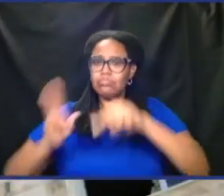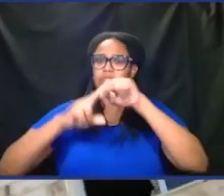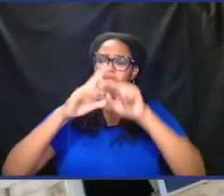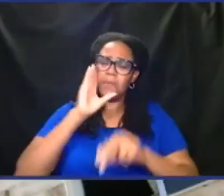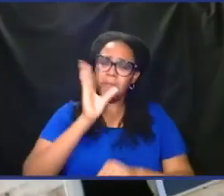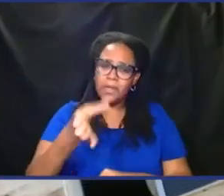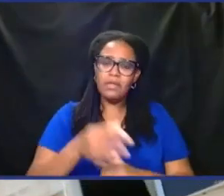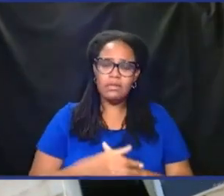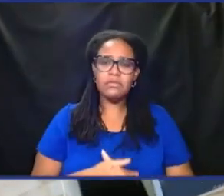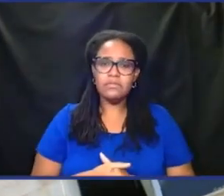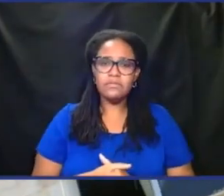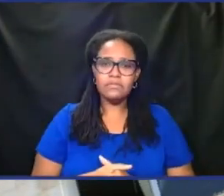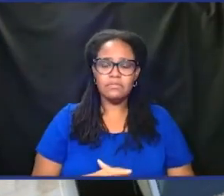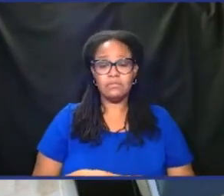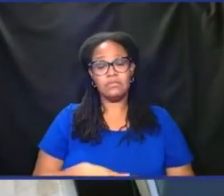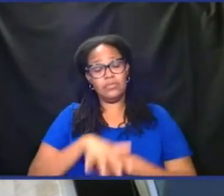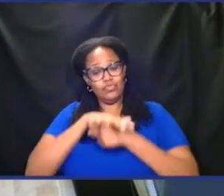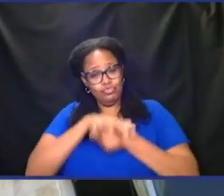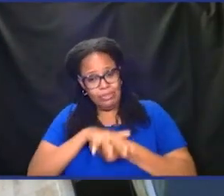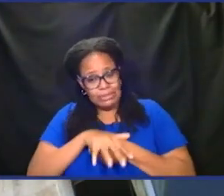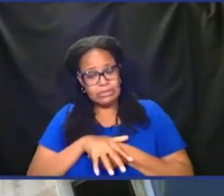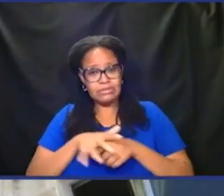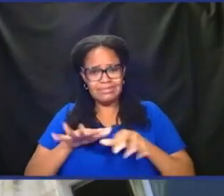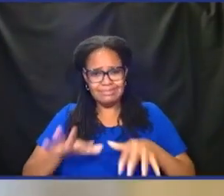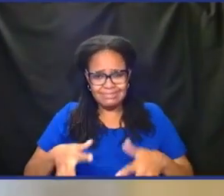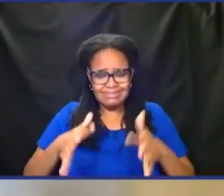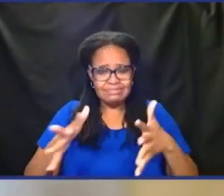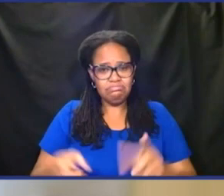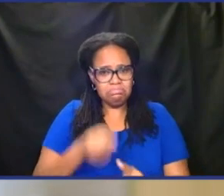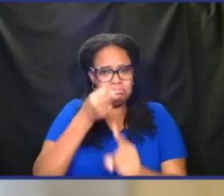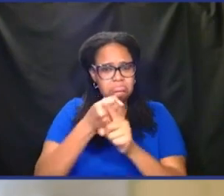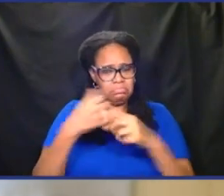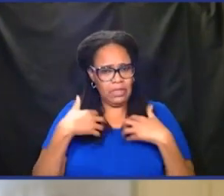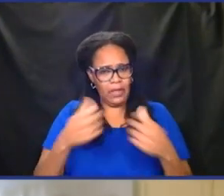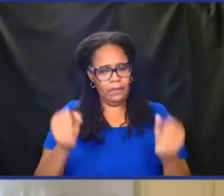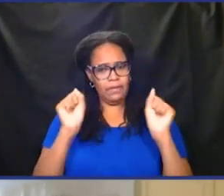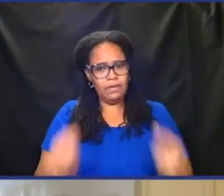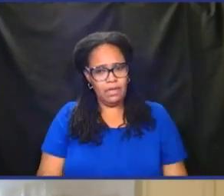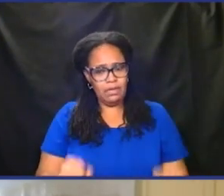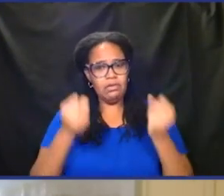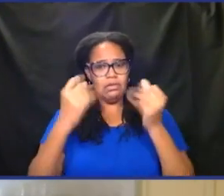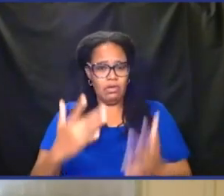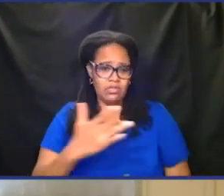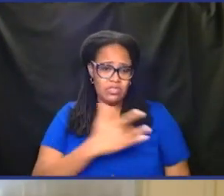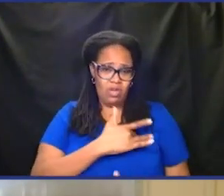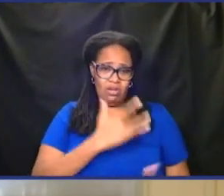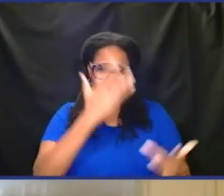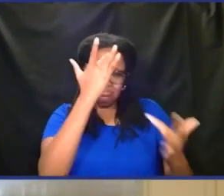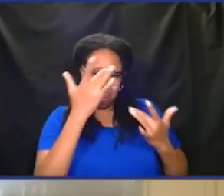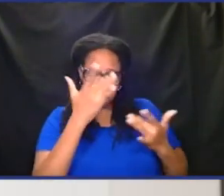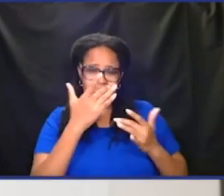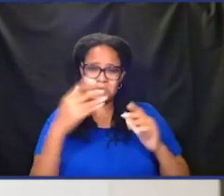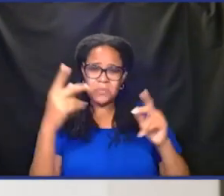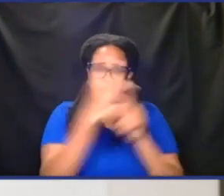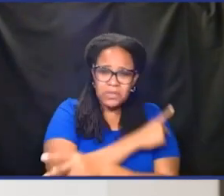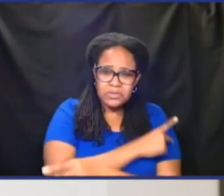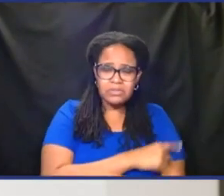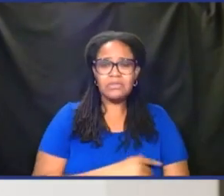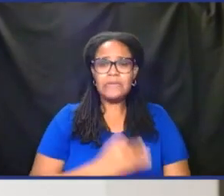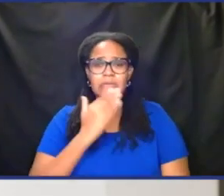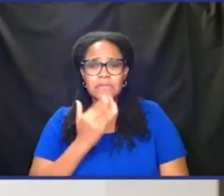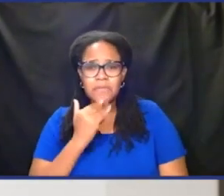Years of stress and anxiety take a toll on health, worsening heart disease and diabetes.